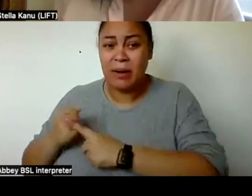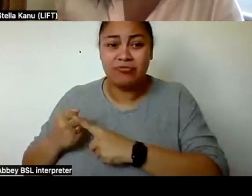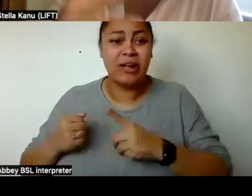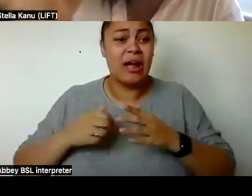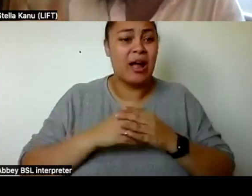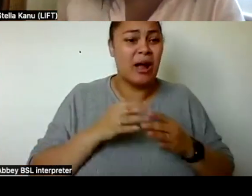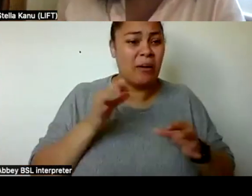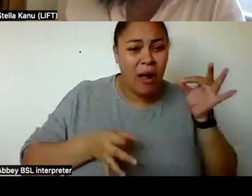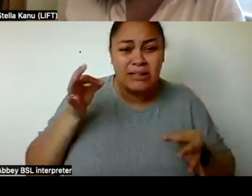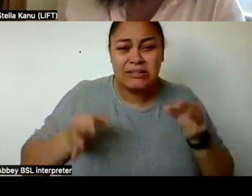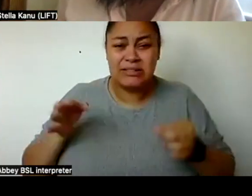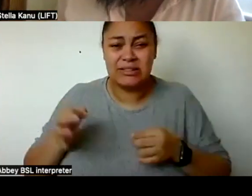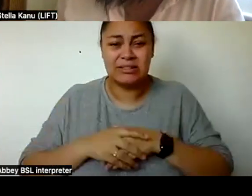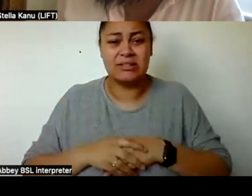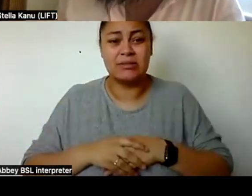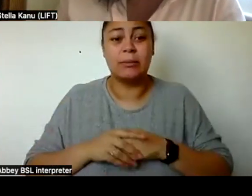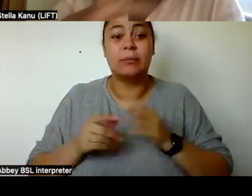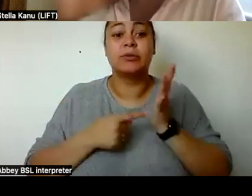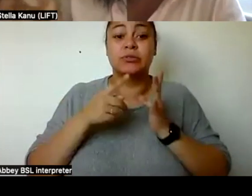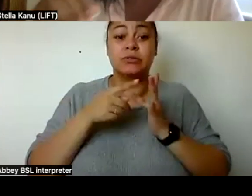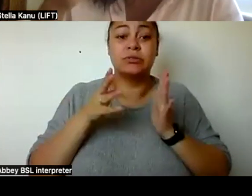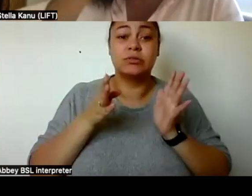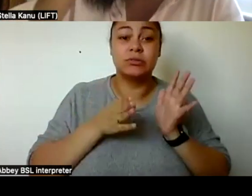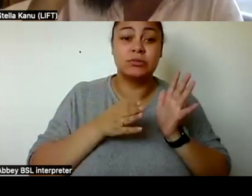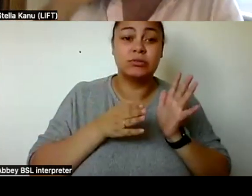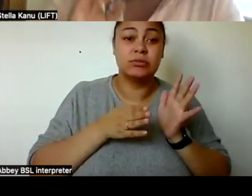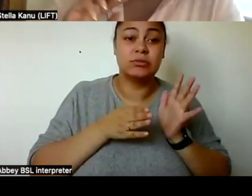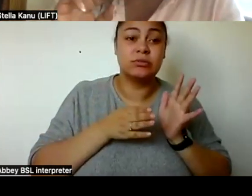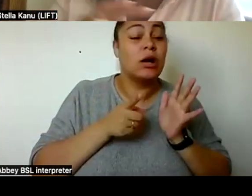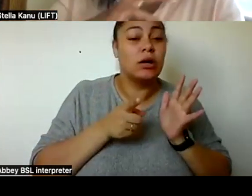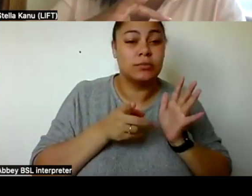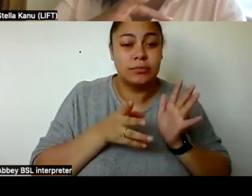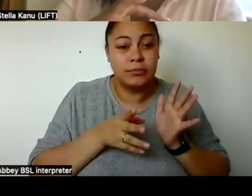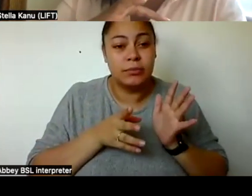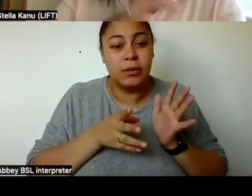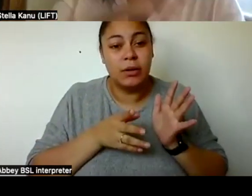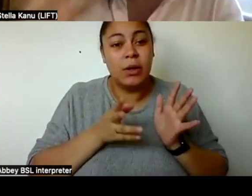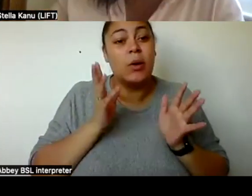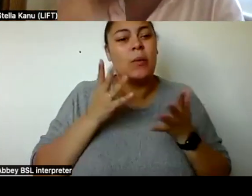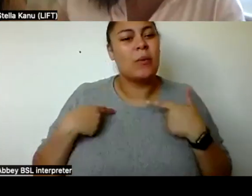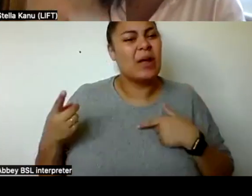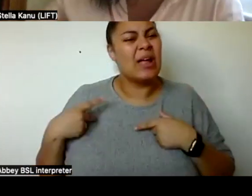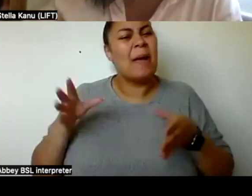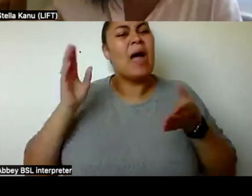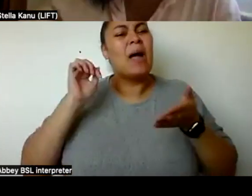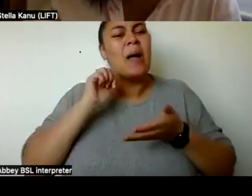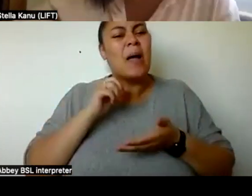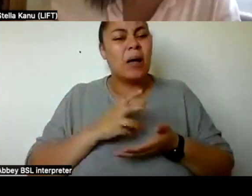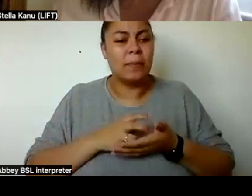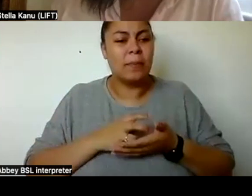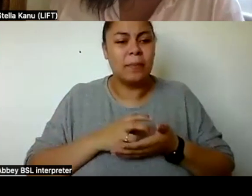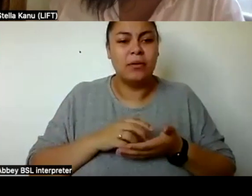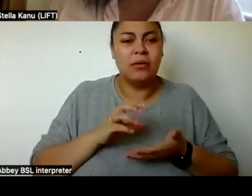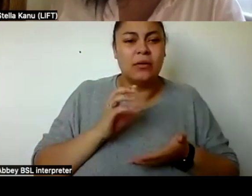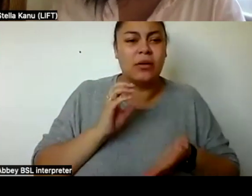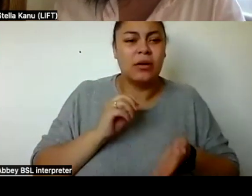So, and Tom will talk a little bit more about this in terms of what we're doing currently, but we've made a commitment to support that